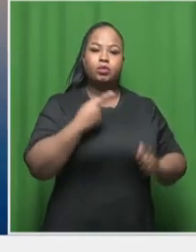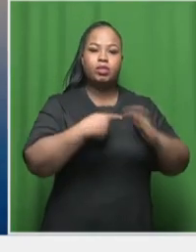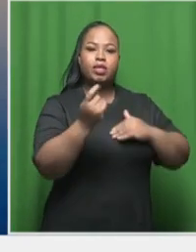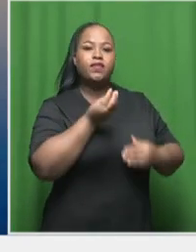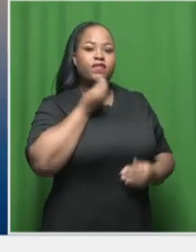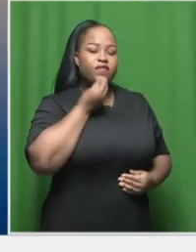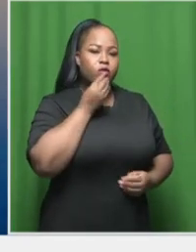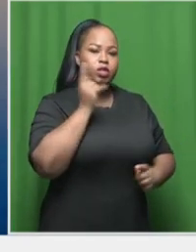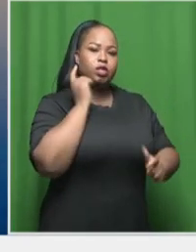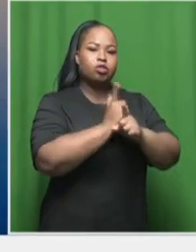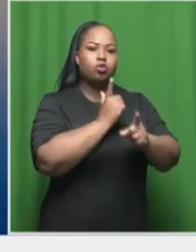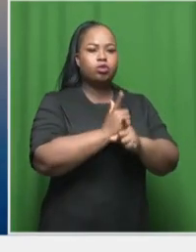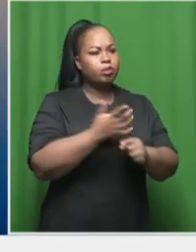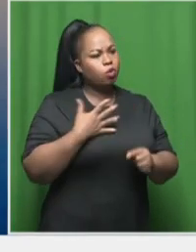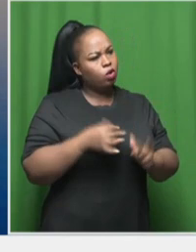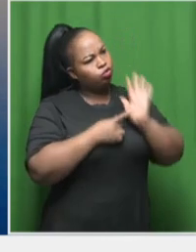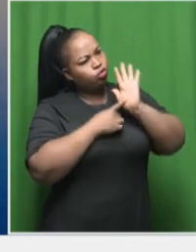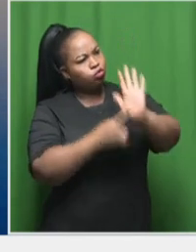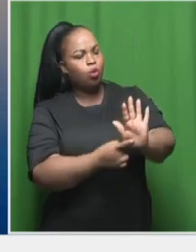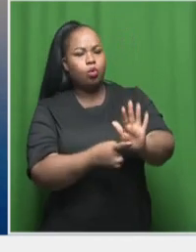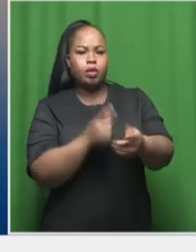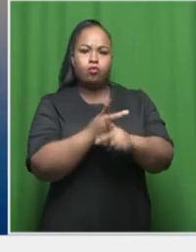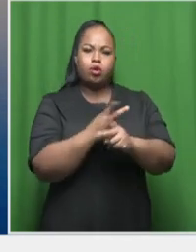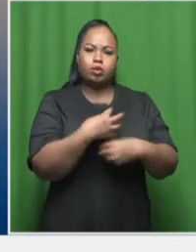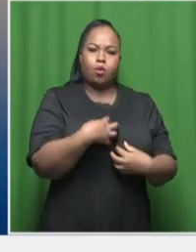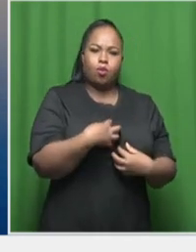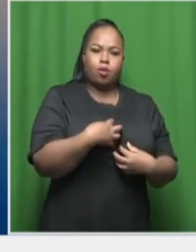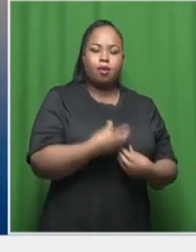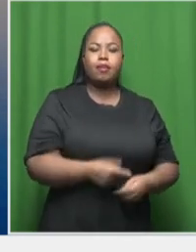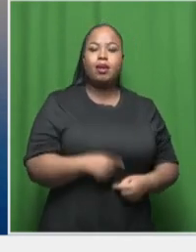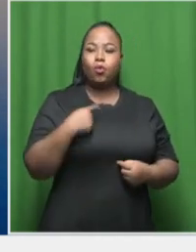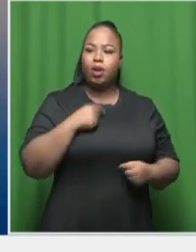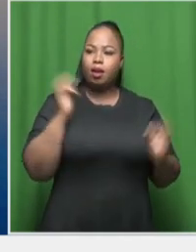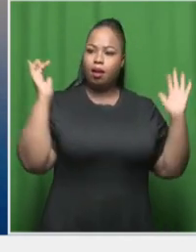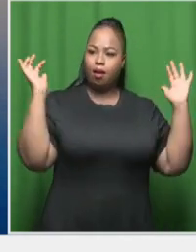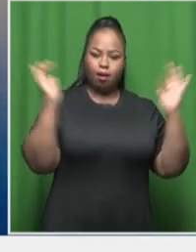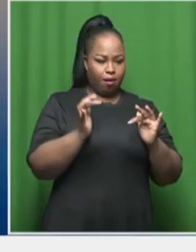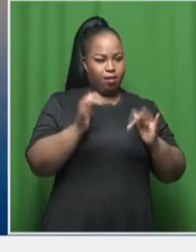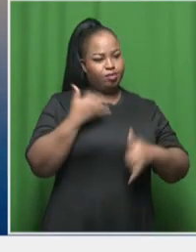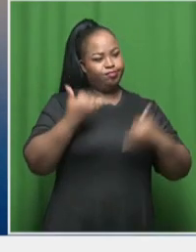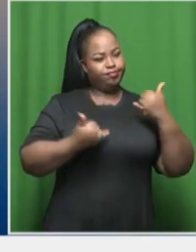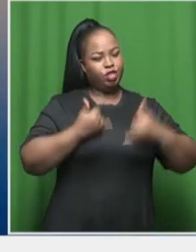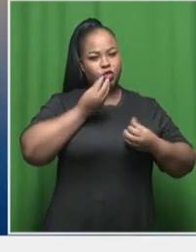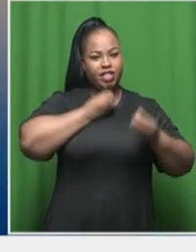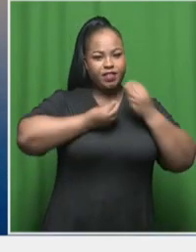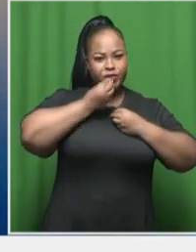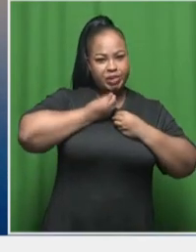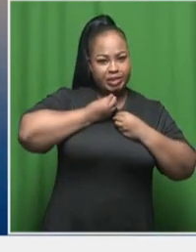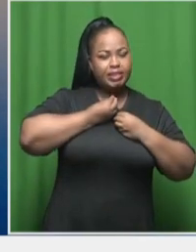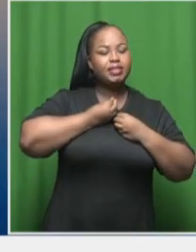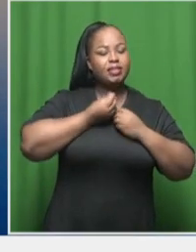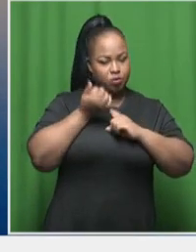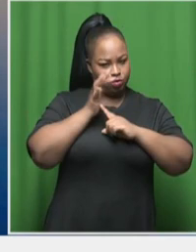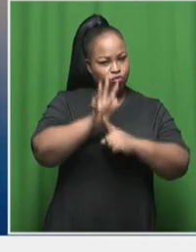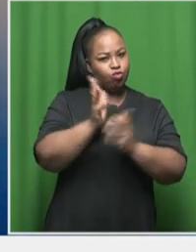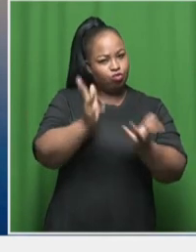the township. They want exposure, right? And when you create such events, people come in and they enjoy their food, and that's exposure.